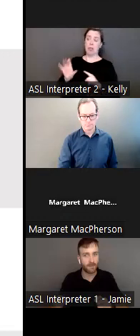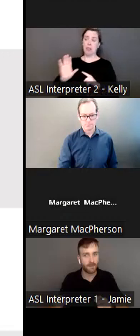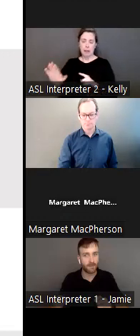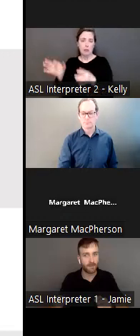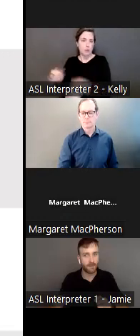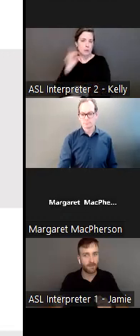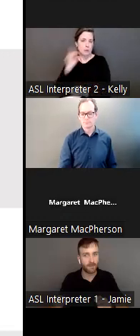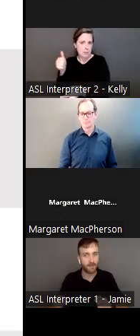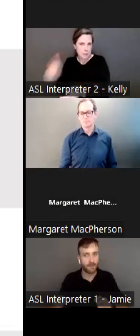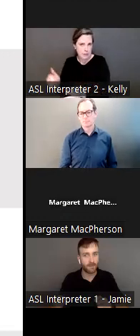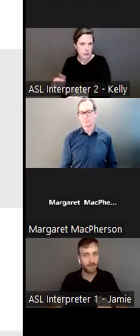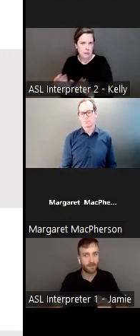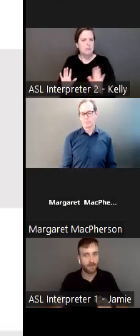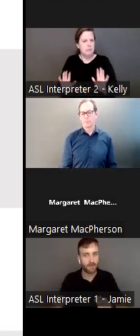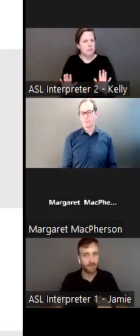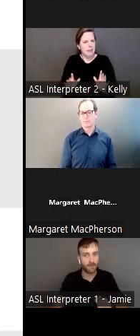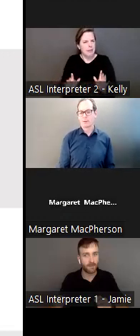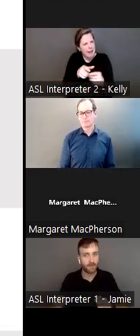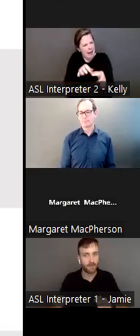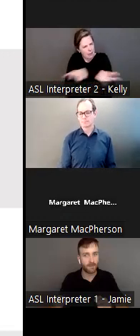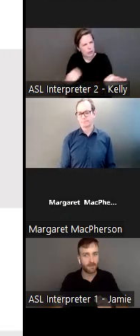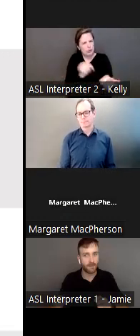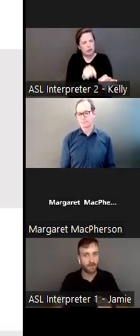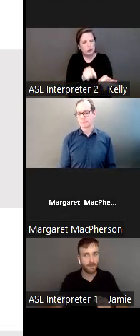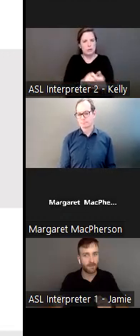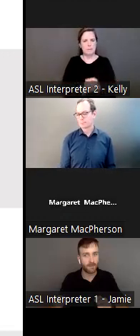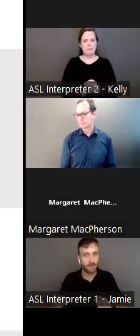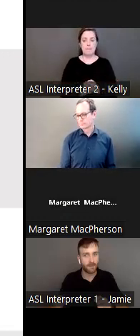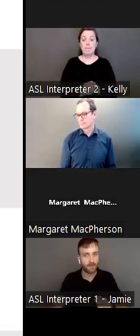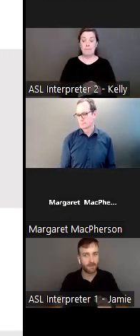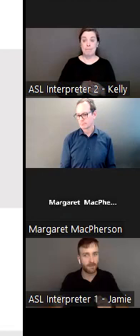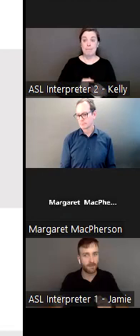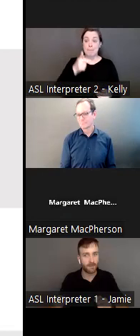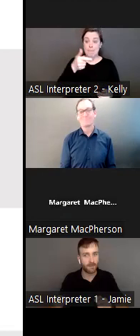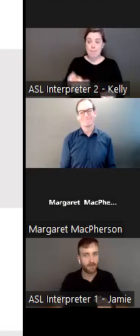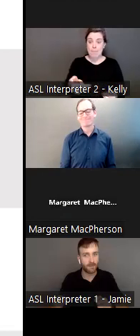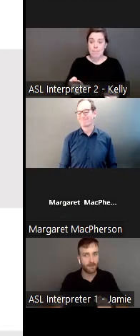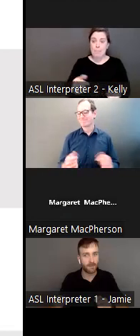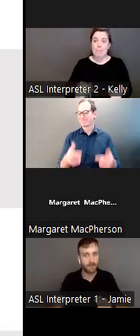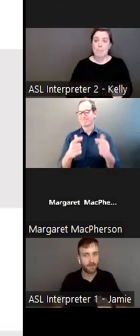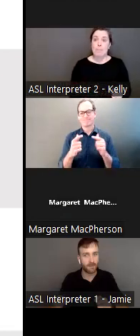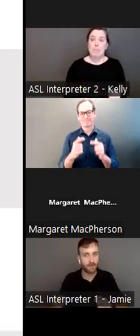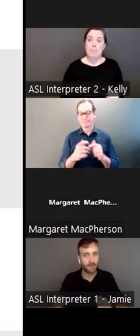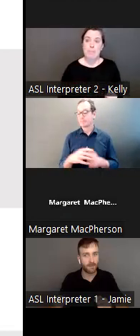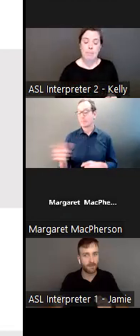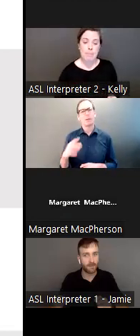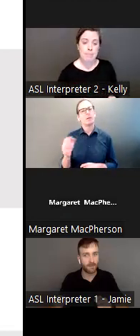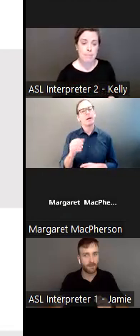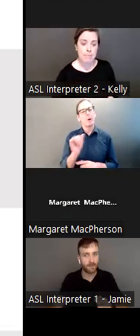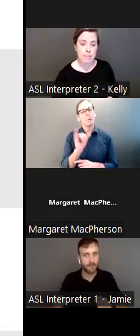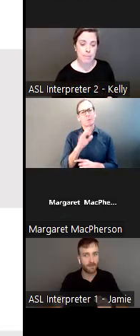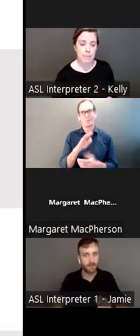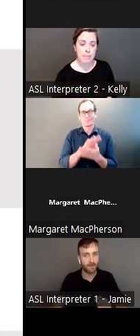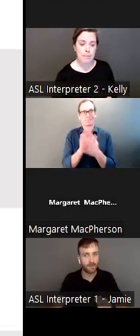And again, the idea of normalizing that these responses to trauma, instead of a toughen up sort of mentality, it's trauma has